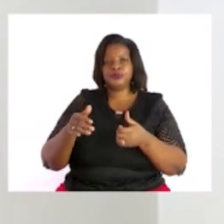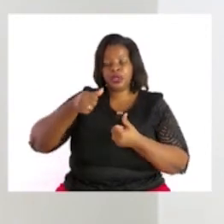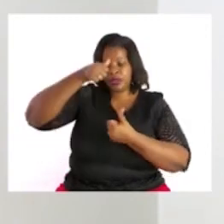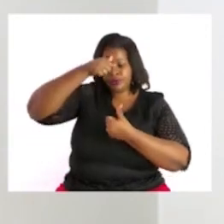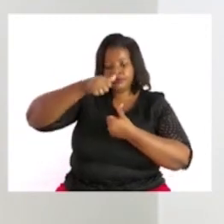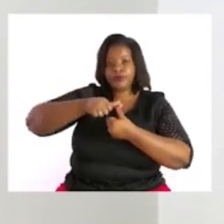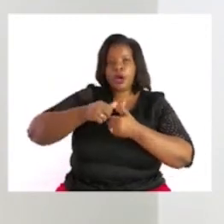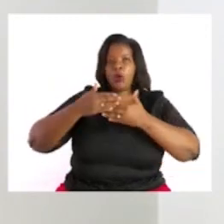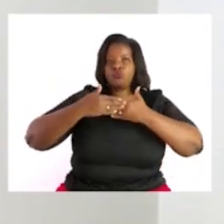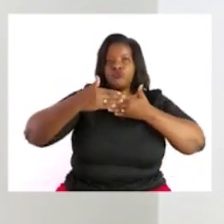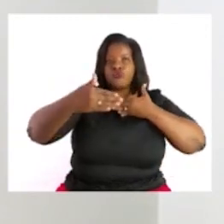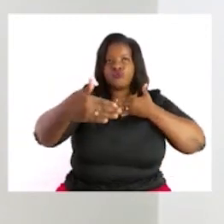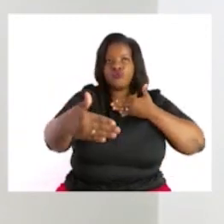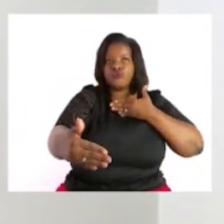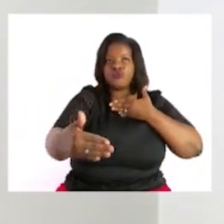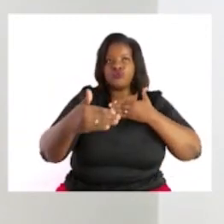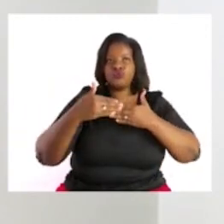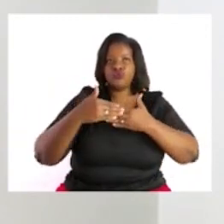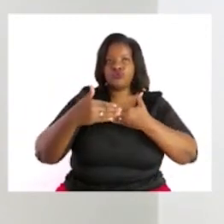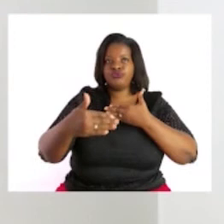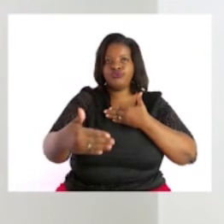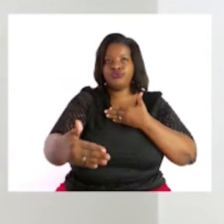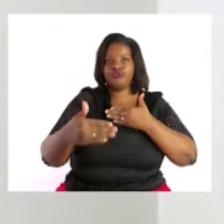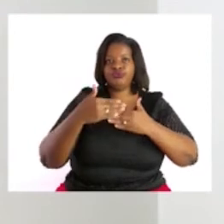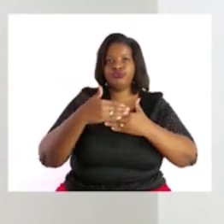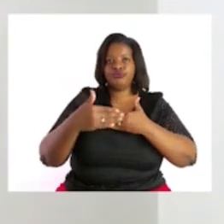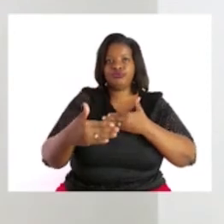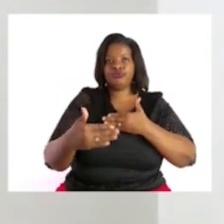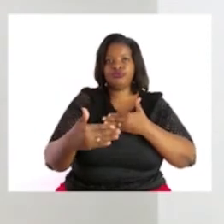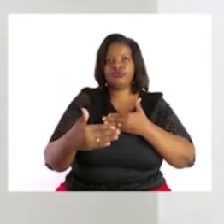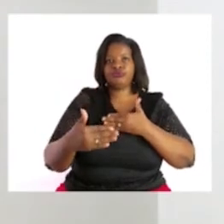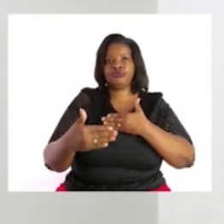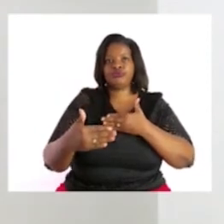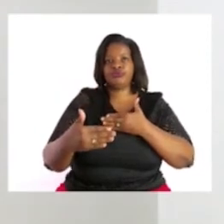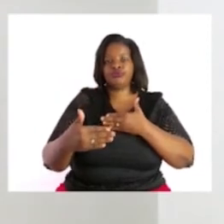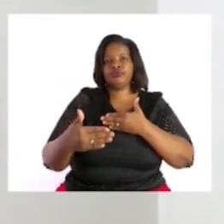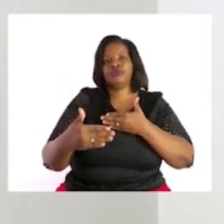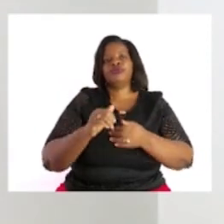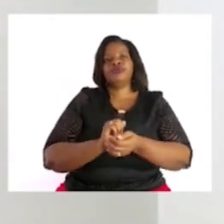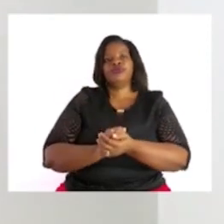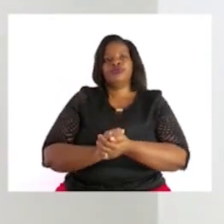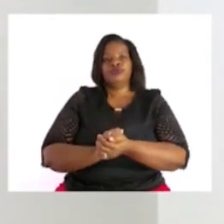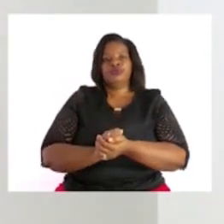keep our social distance, stretch out the sides and also in front.